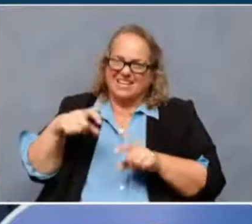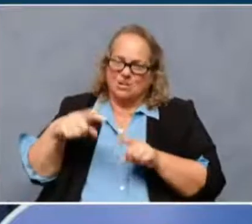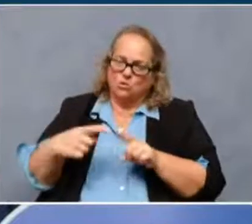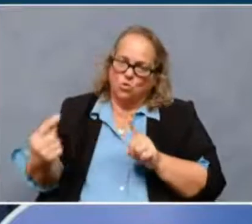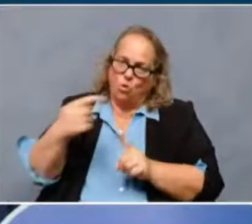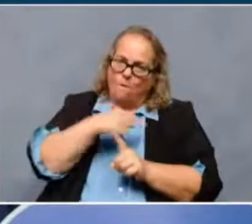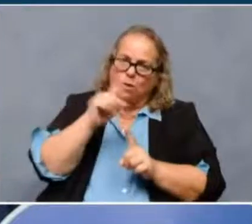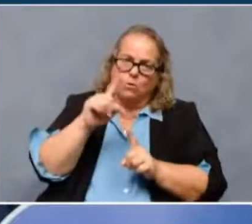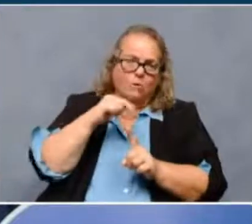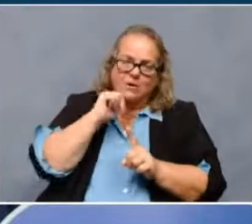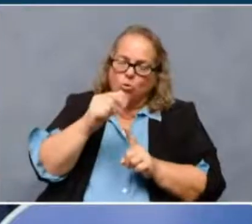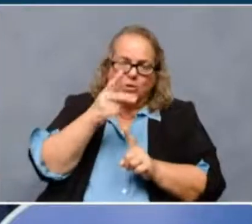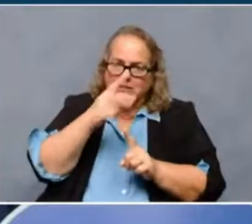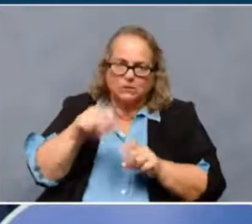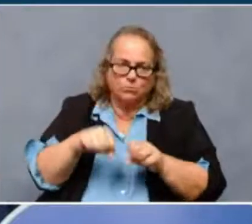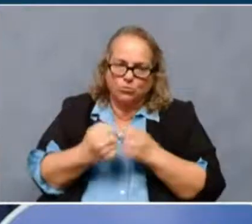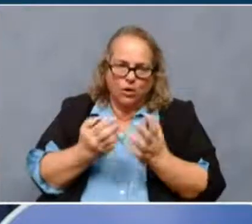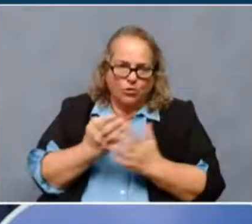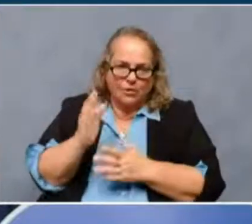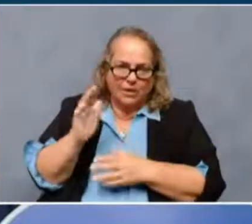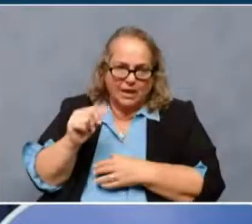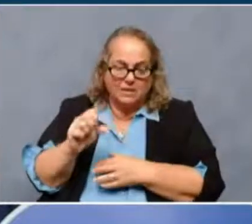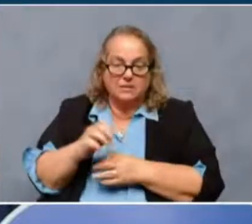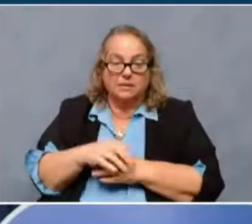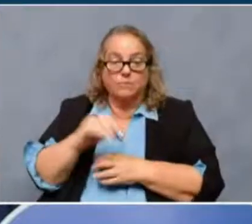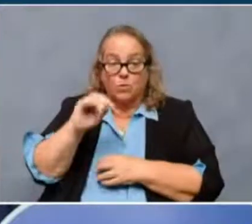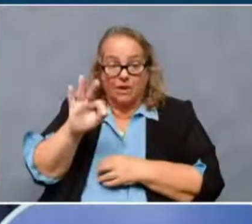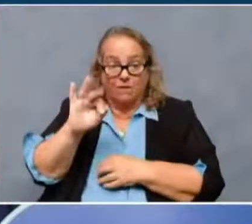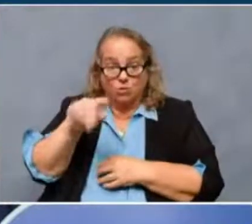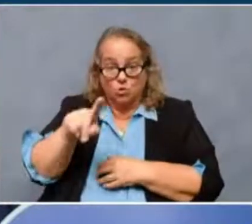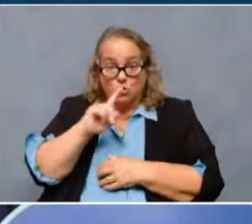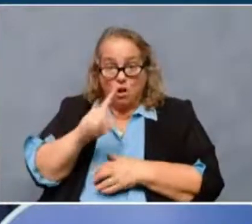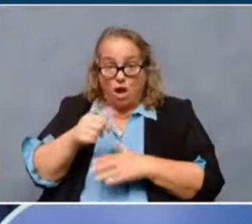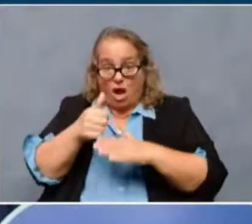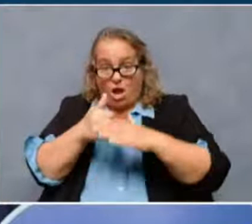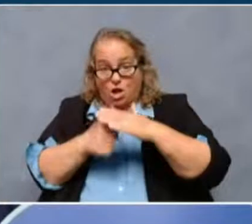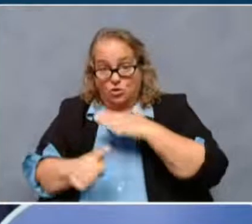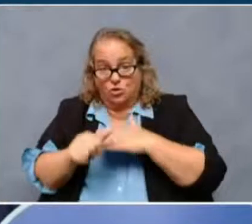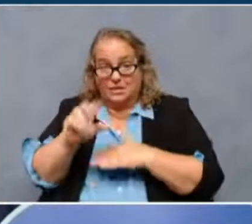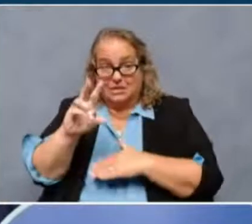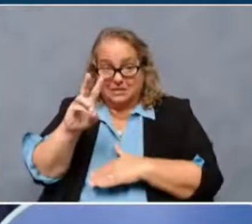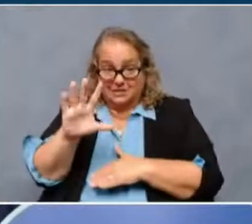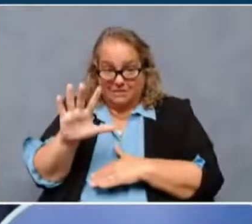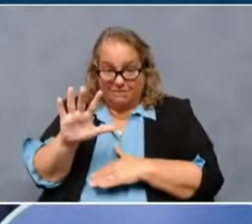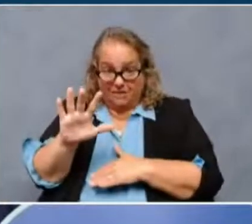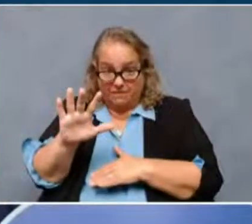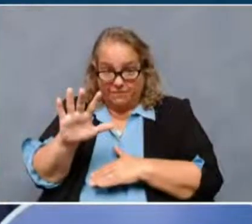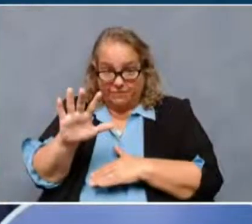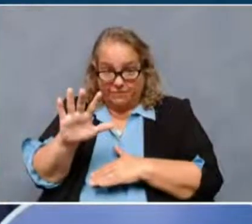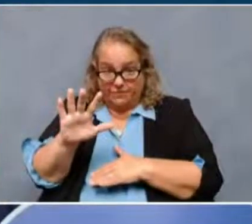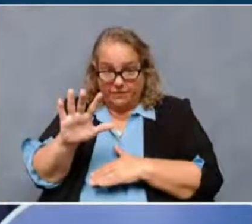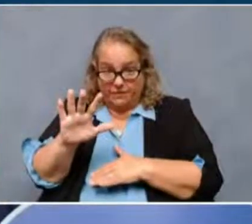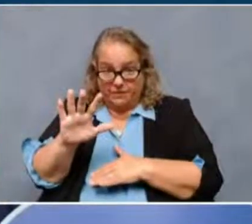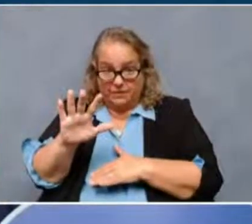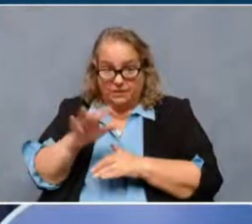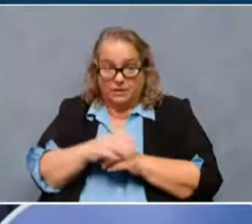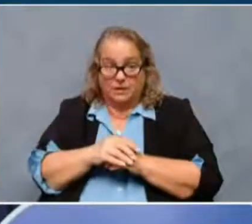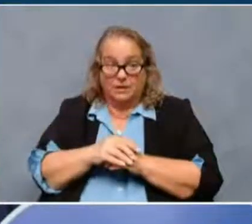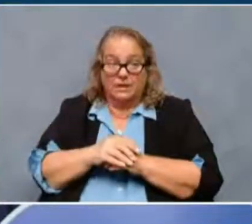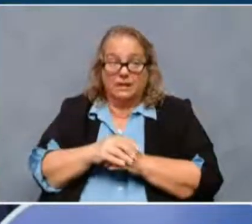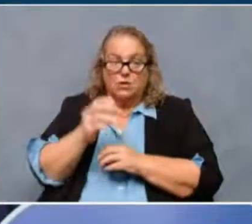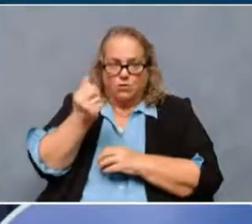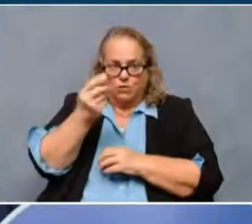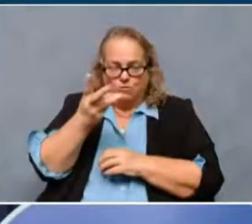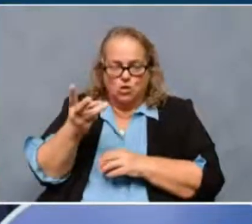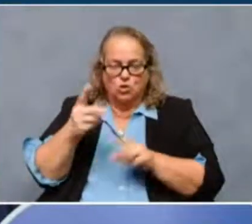they were much more rare. Okay, if you are under 65, it's really a couple of